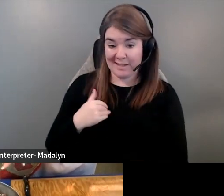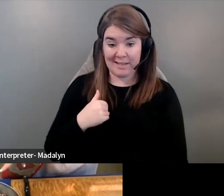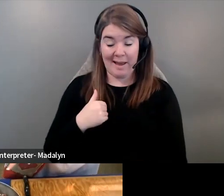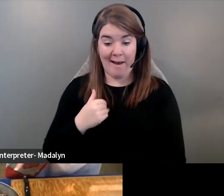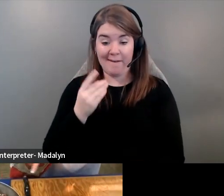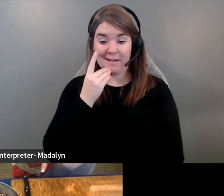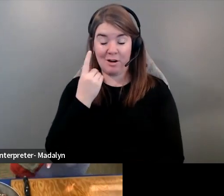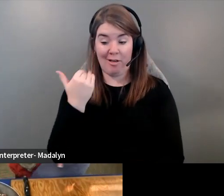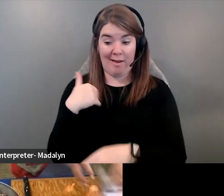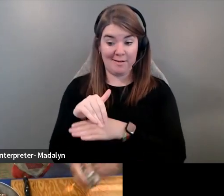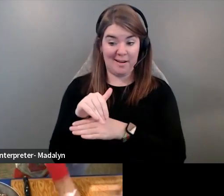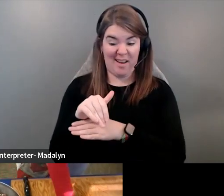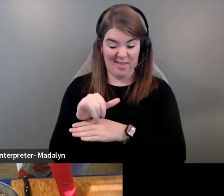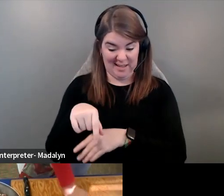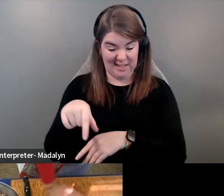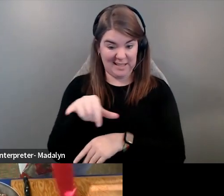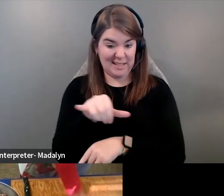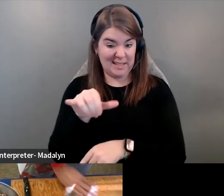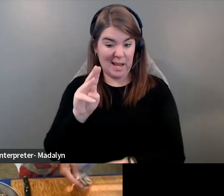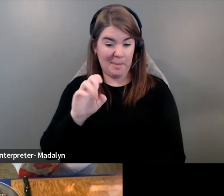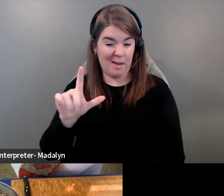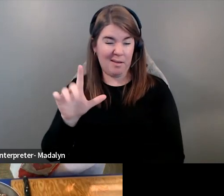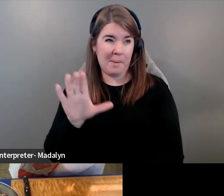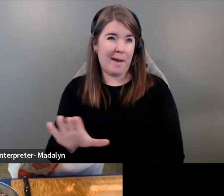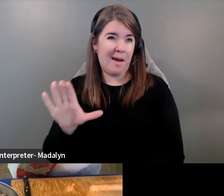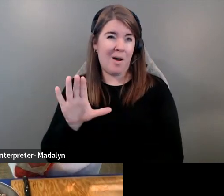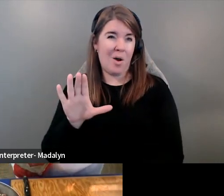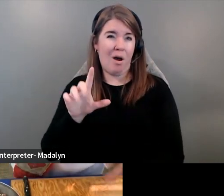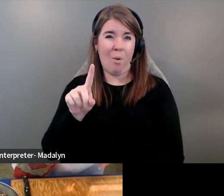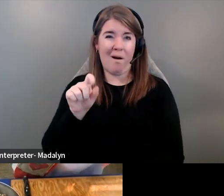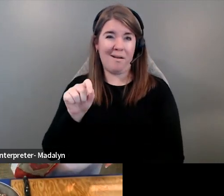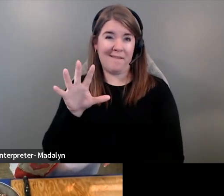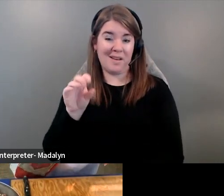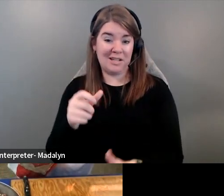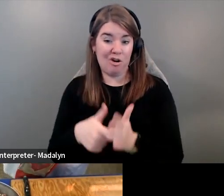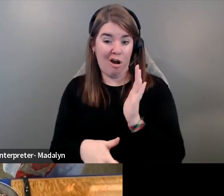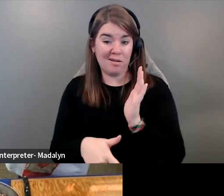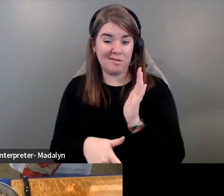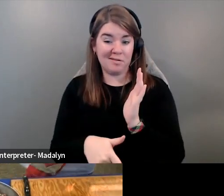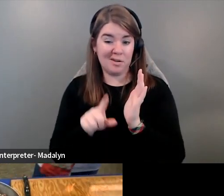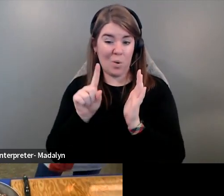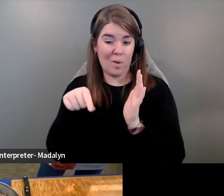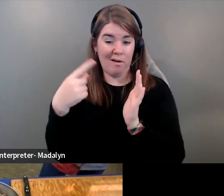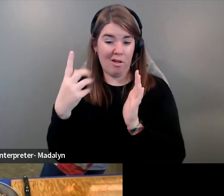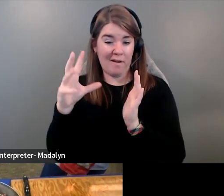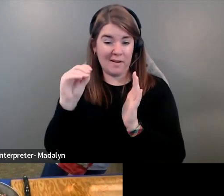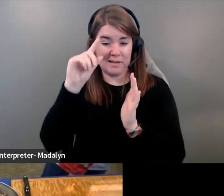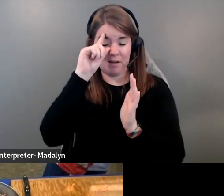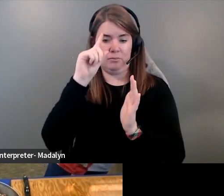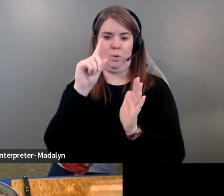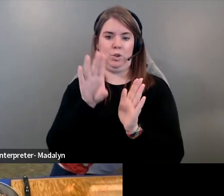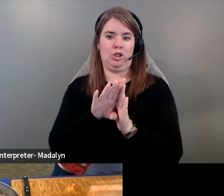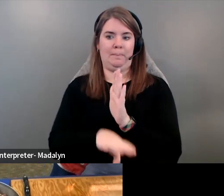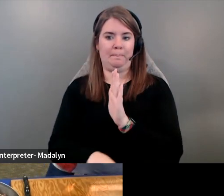with this as our meal, it was probably $1.50. That's pretty cheap. So now I'm going to